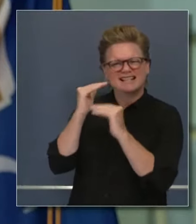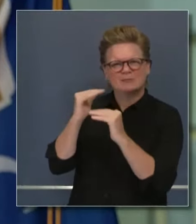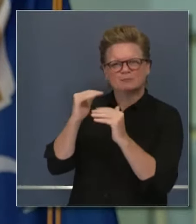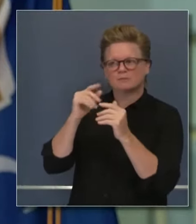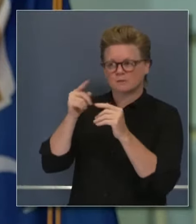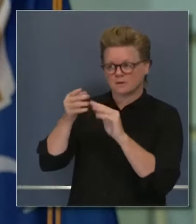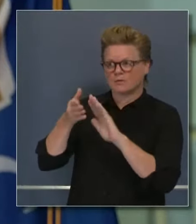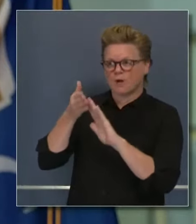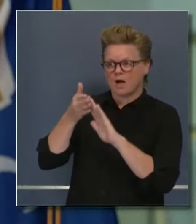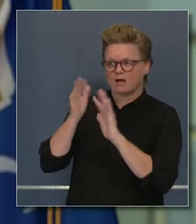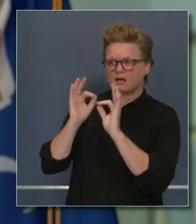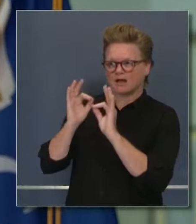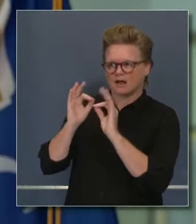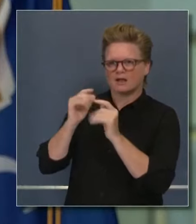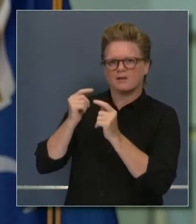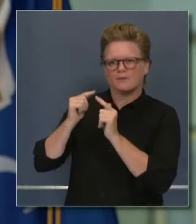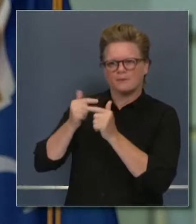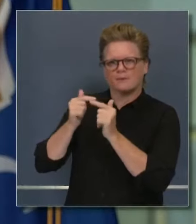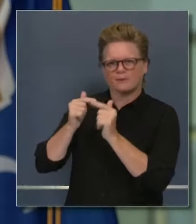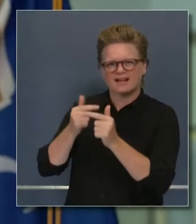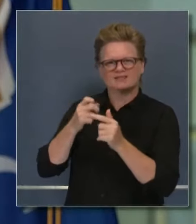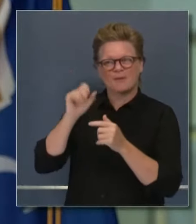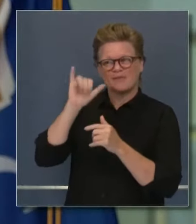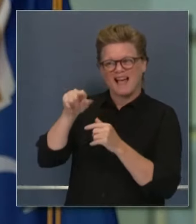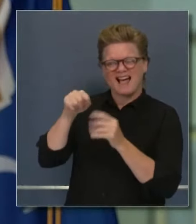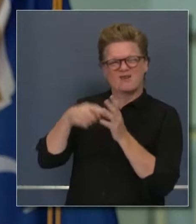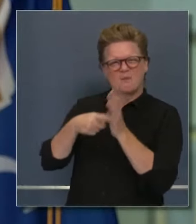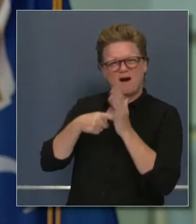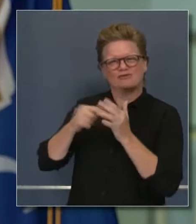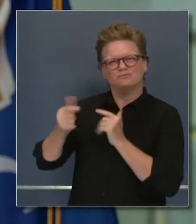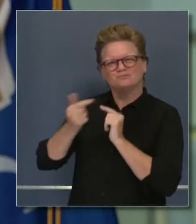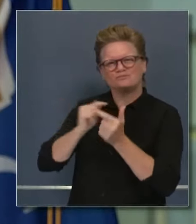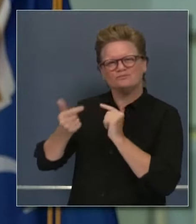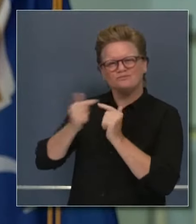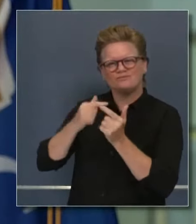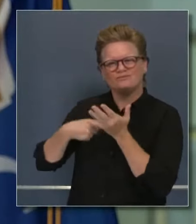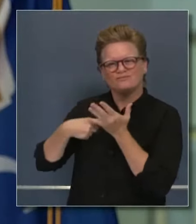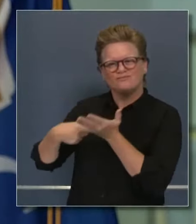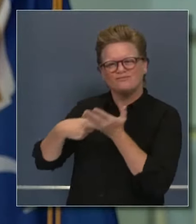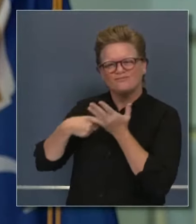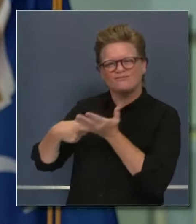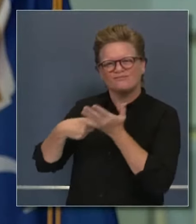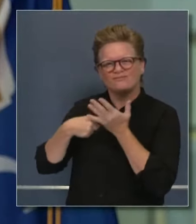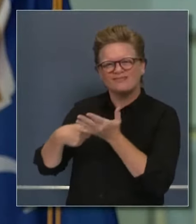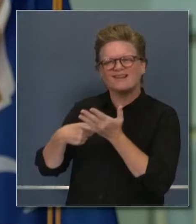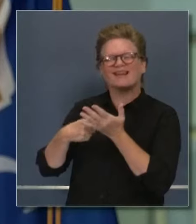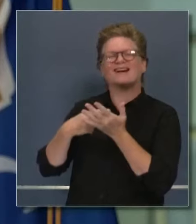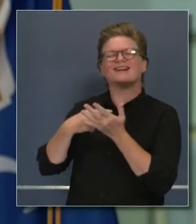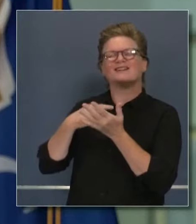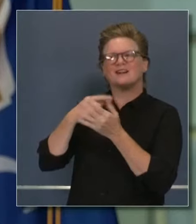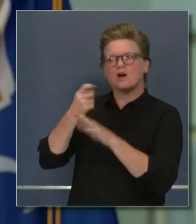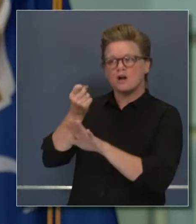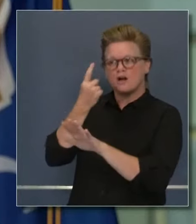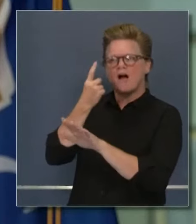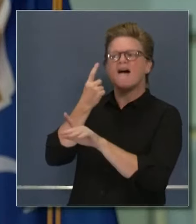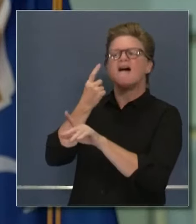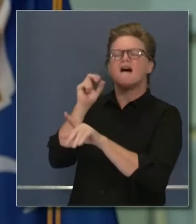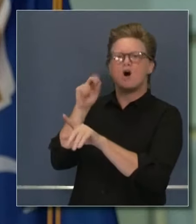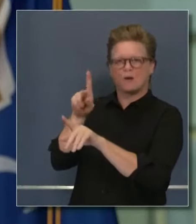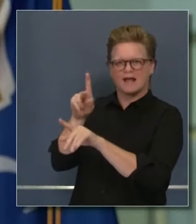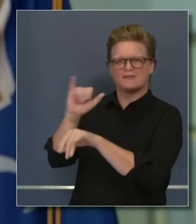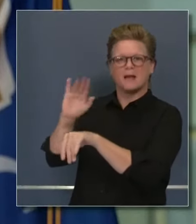more and more of these conversations in our pursuit of safely having industries open across the state. And